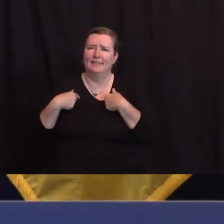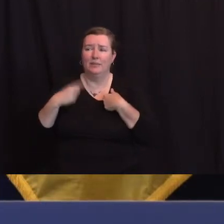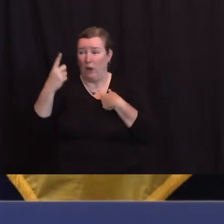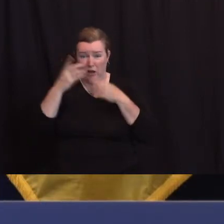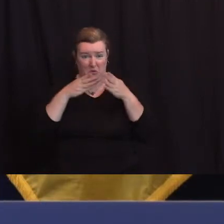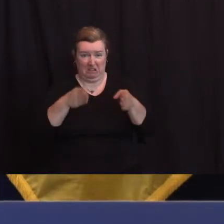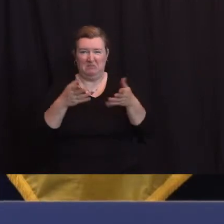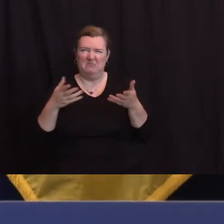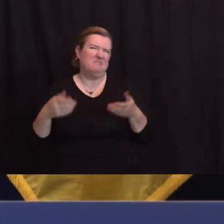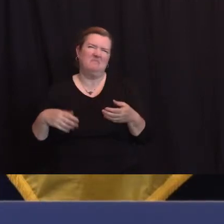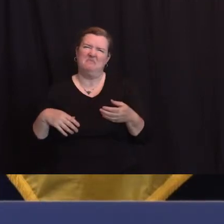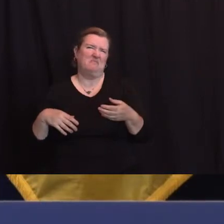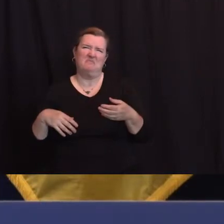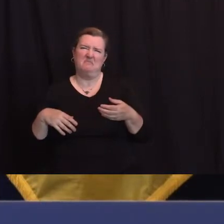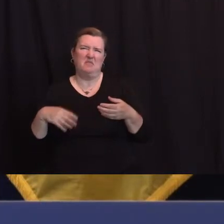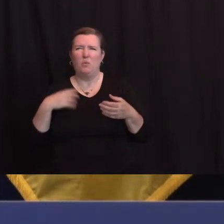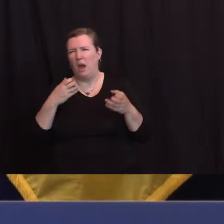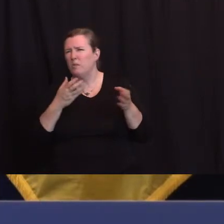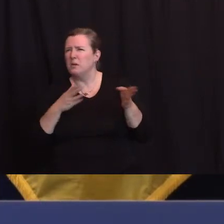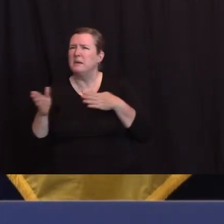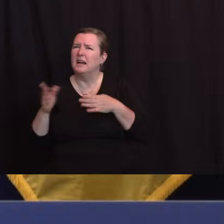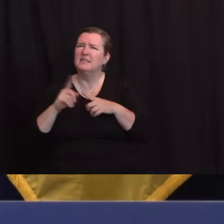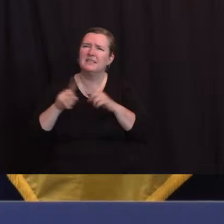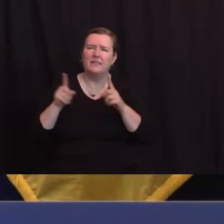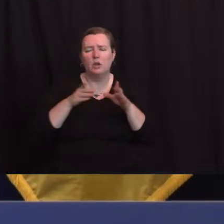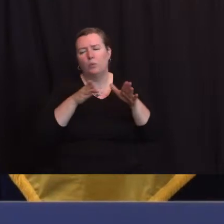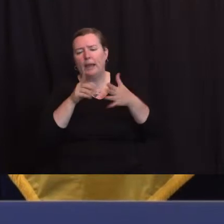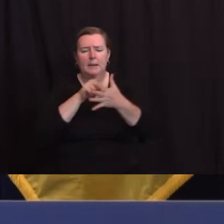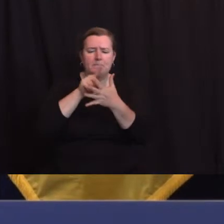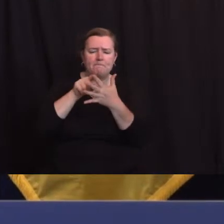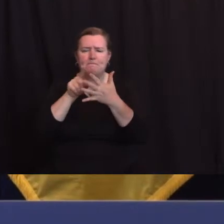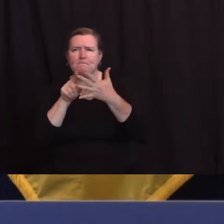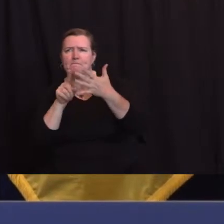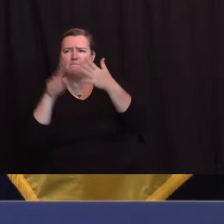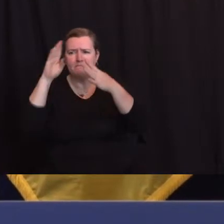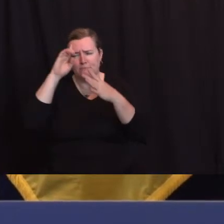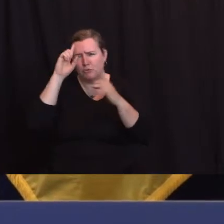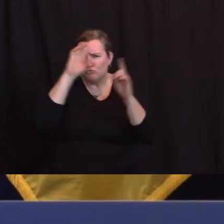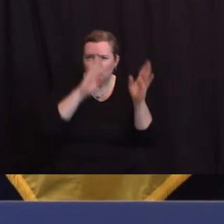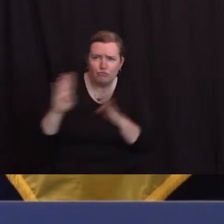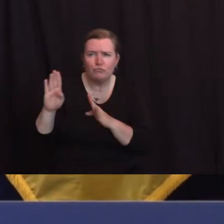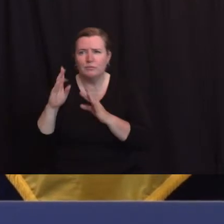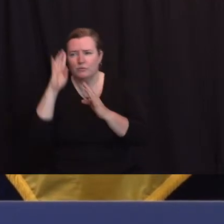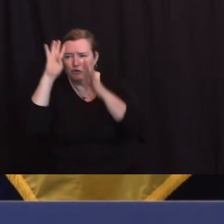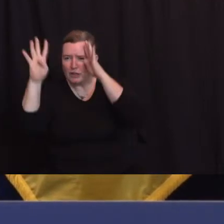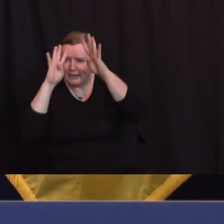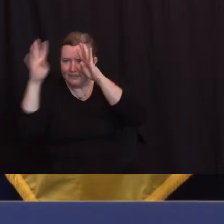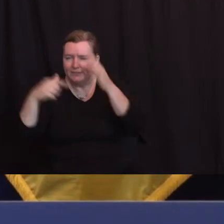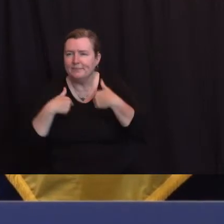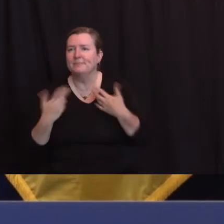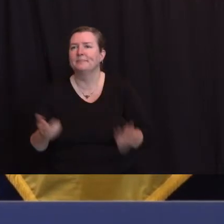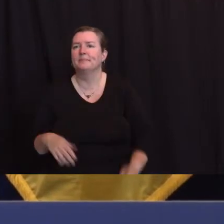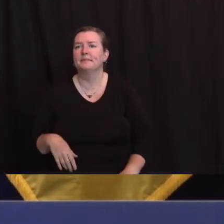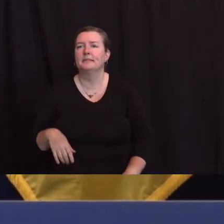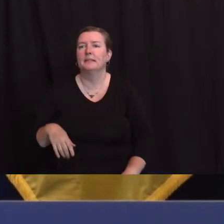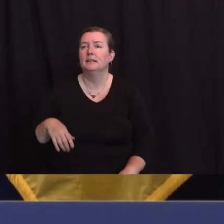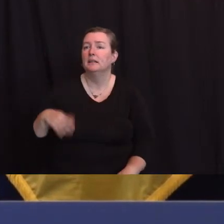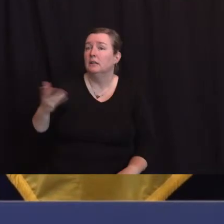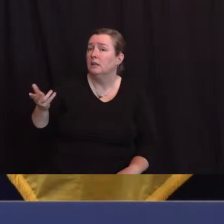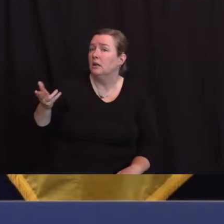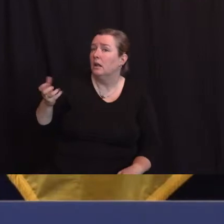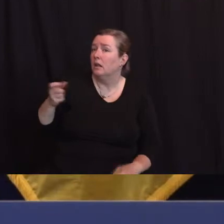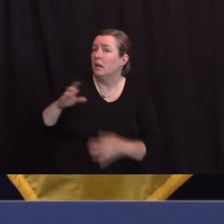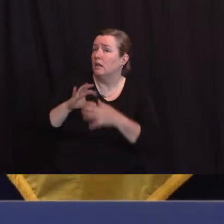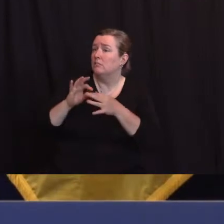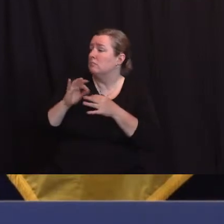to continue to be the case. Anything you want to add to that, or while you're at it, maybe we get Tina to get her money's worth on the Lambda variant as